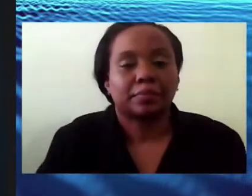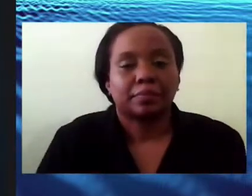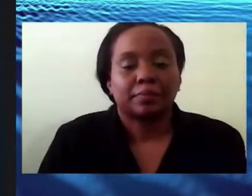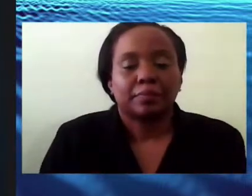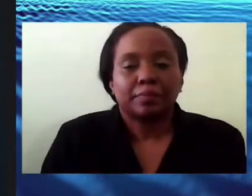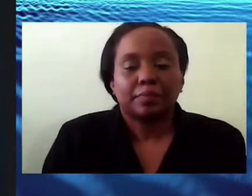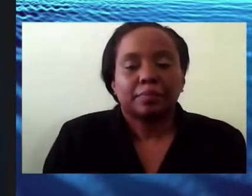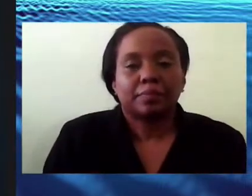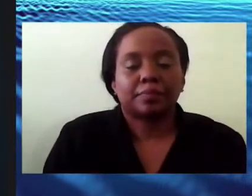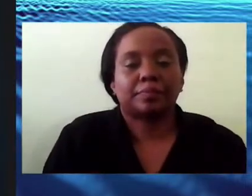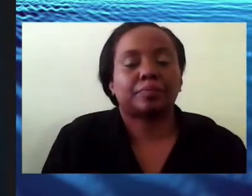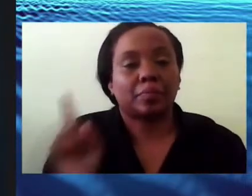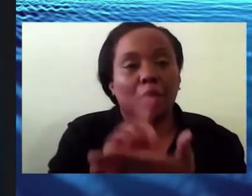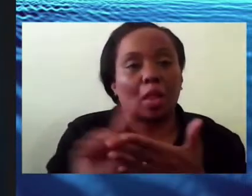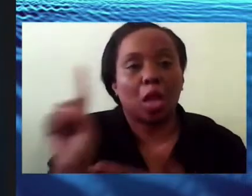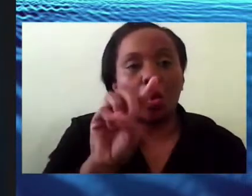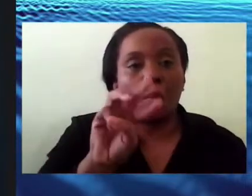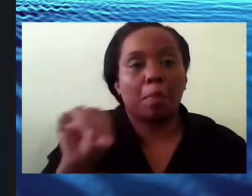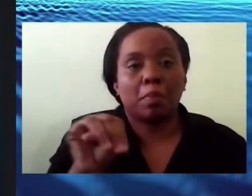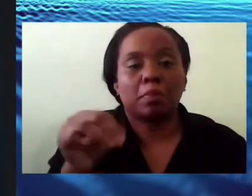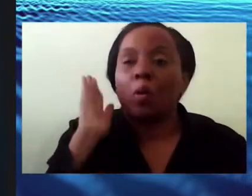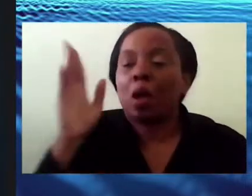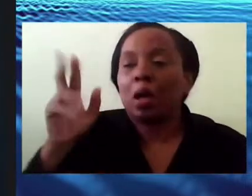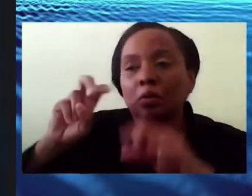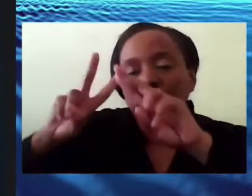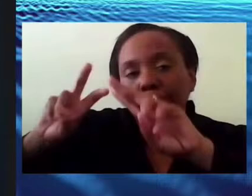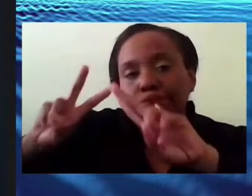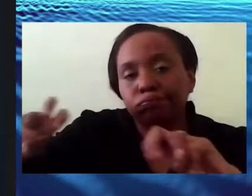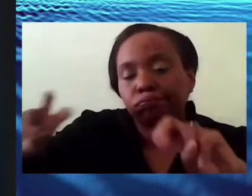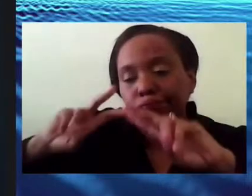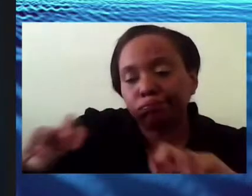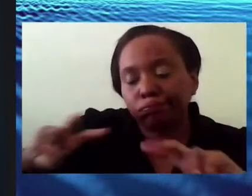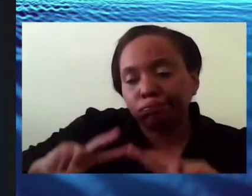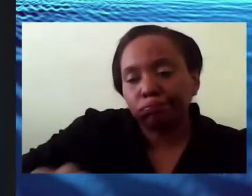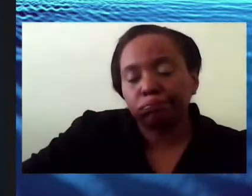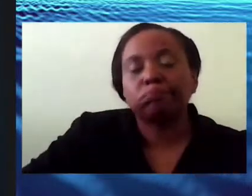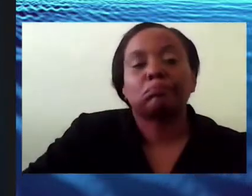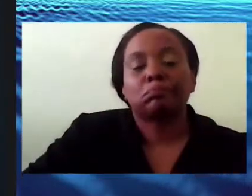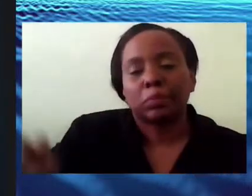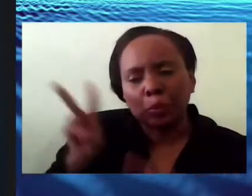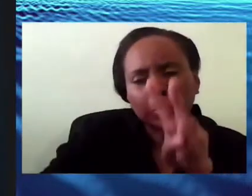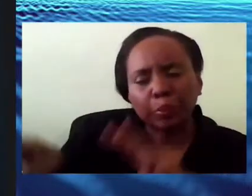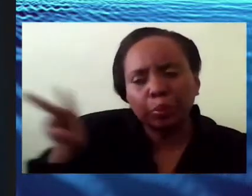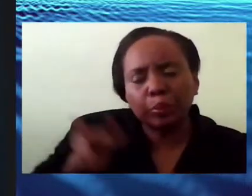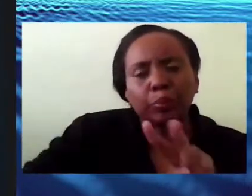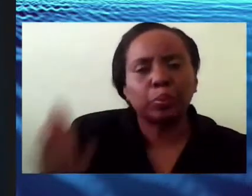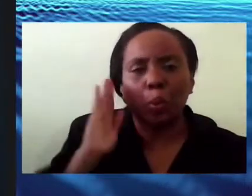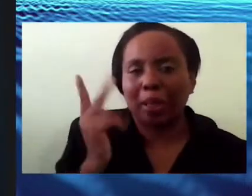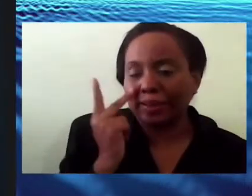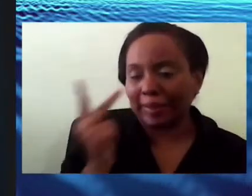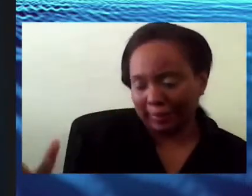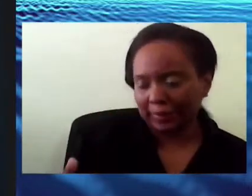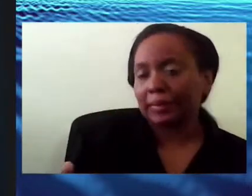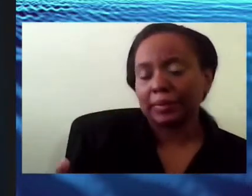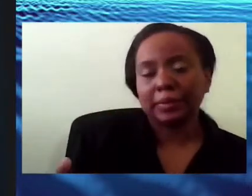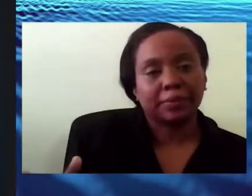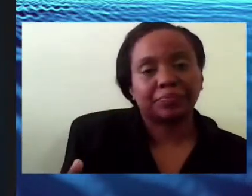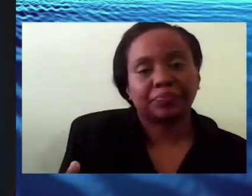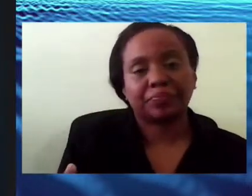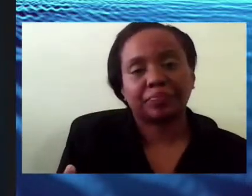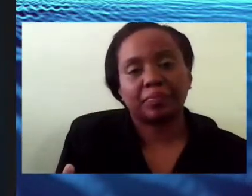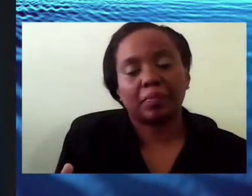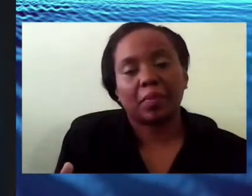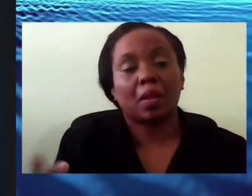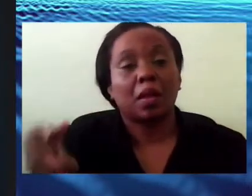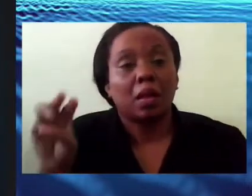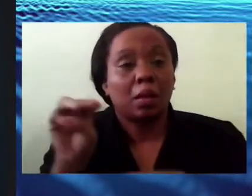damage assessment. So the ashfall has also triggered a post-event damage assessment and needs analysis. This is being led by the Ministry of